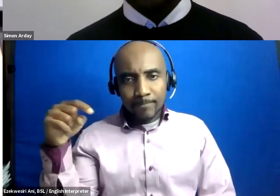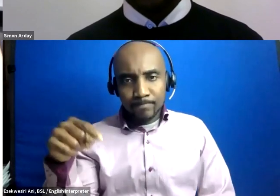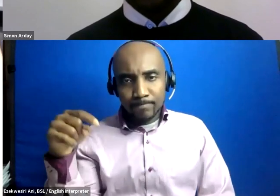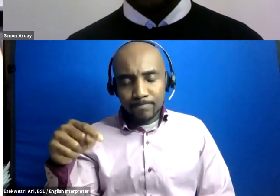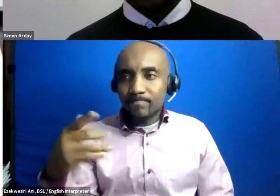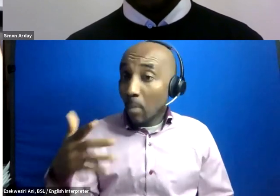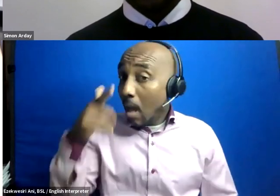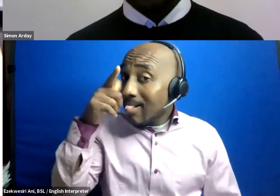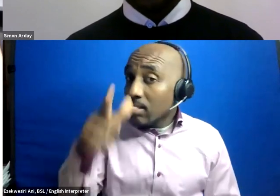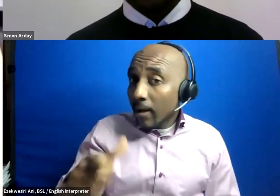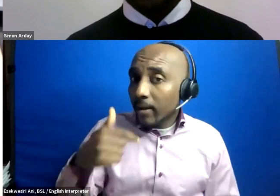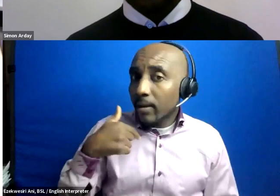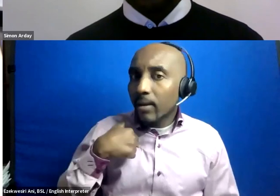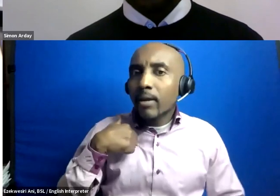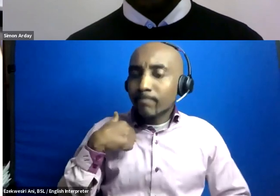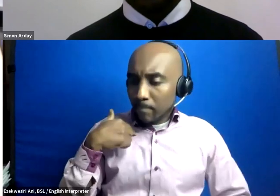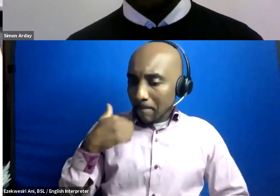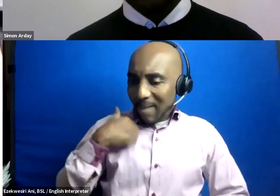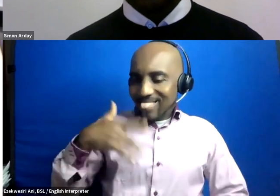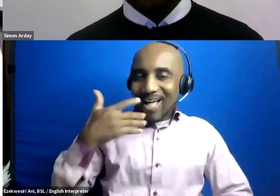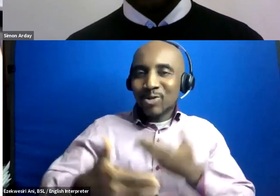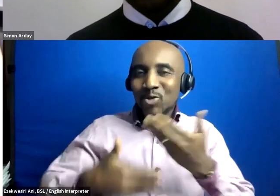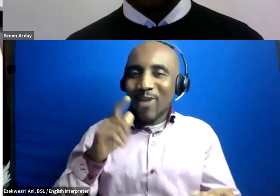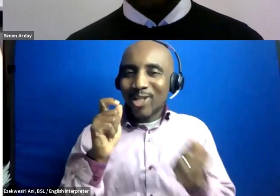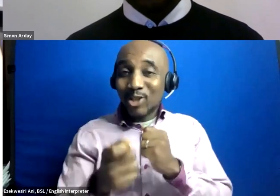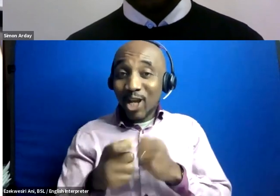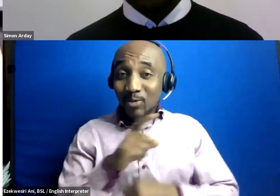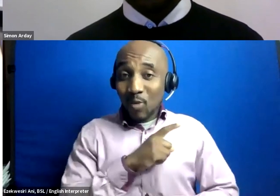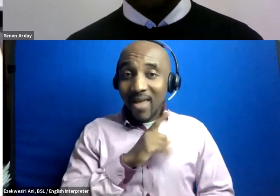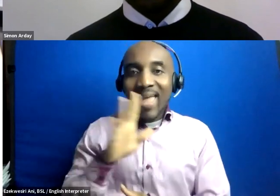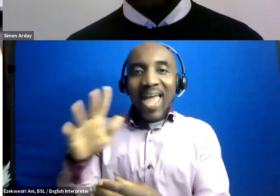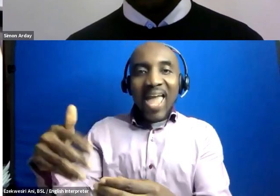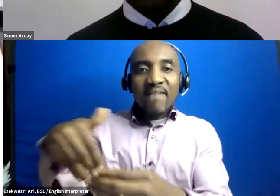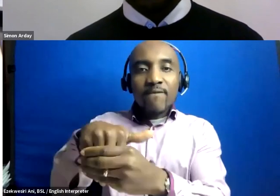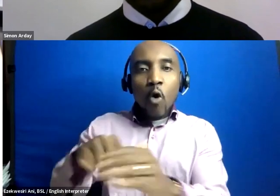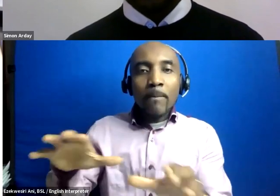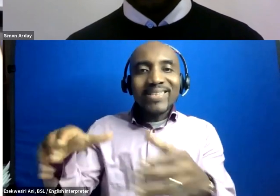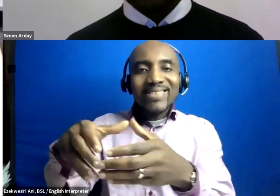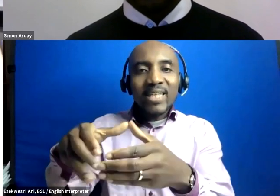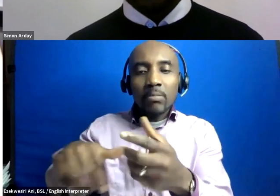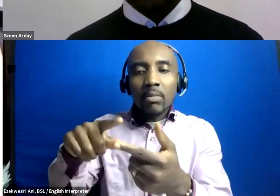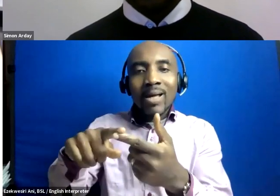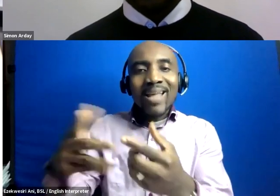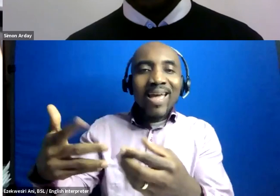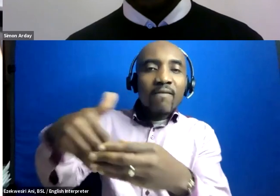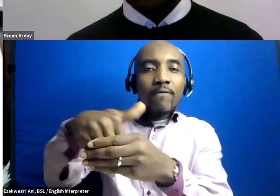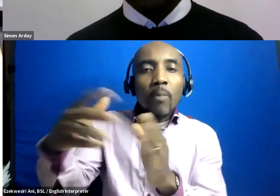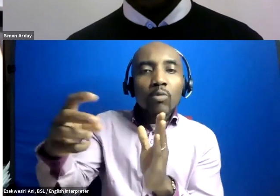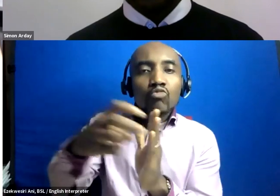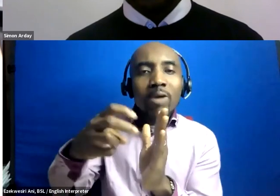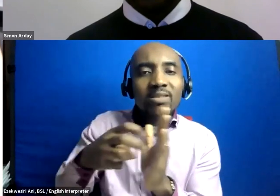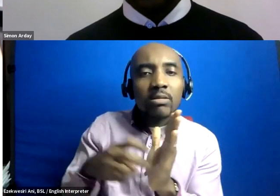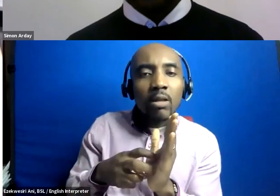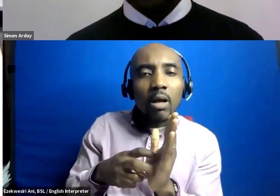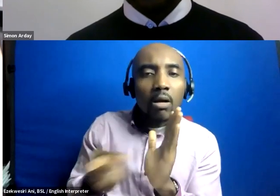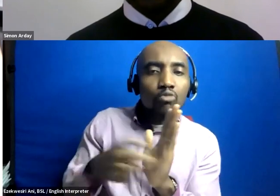luckily, I was able to change the narrative. I came across the involvement team and the involvement register. And during my